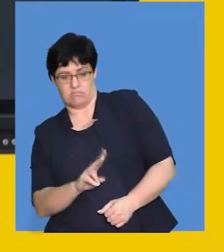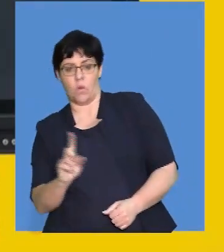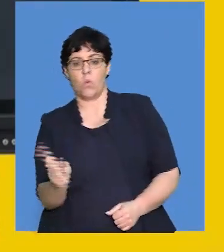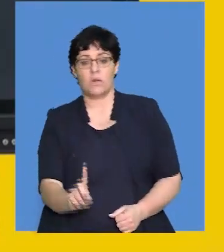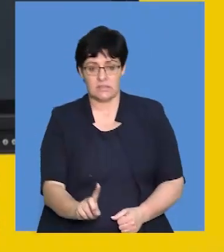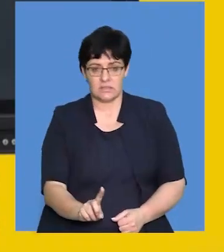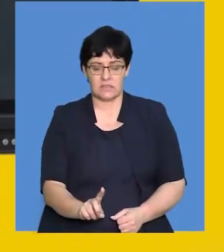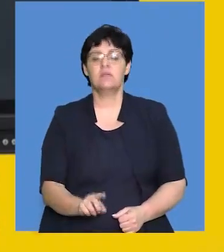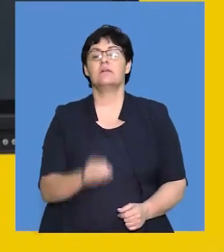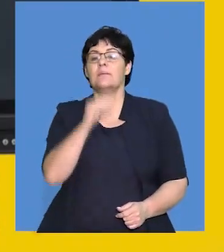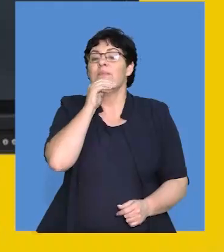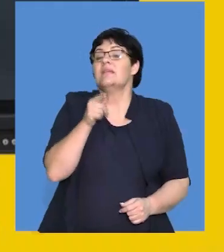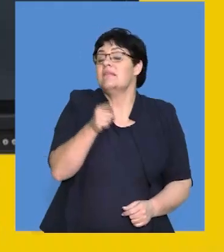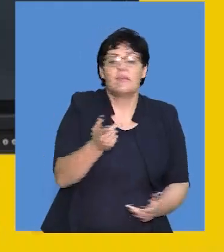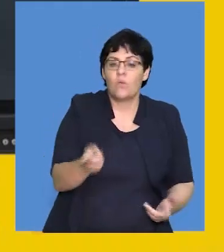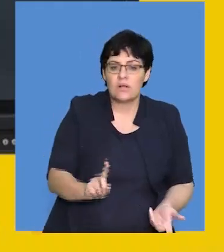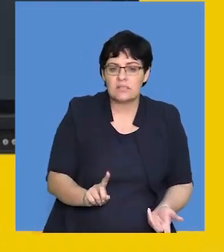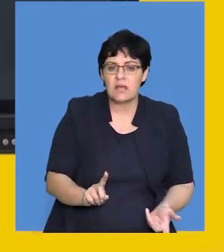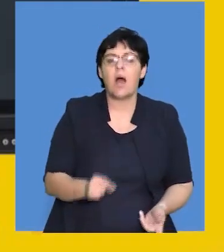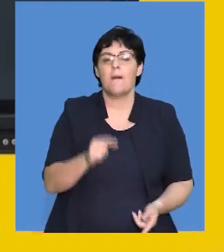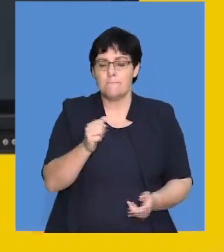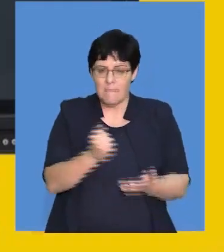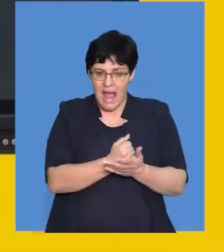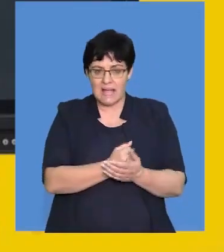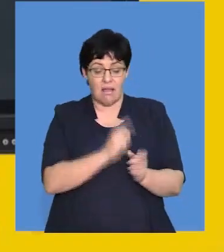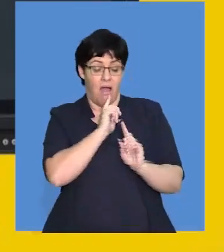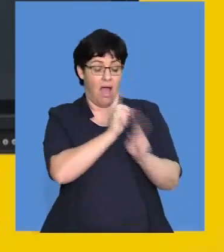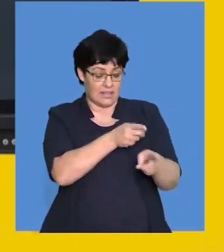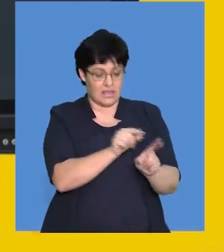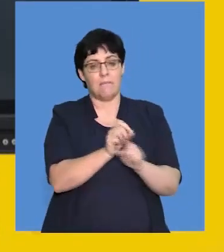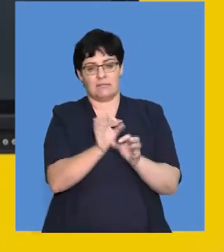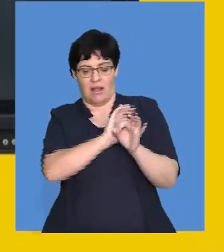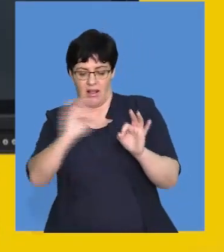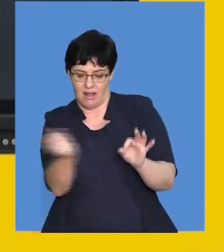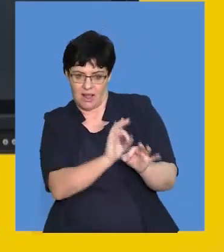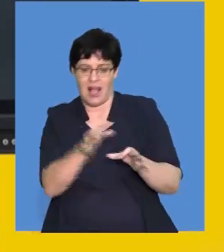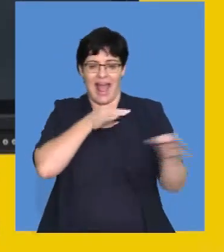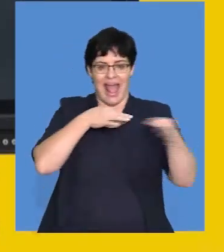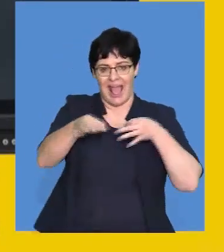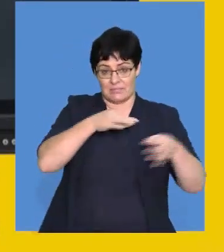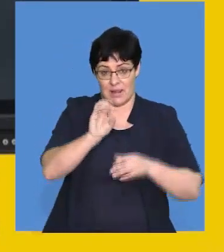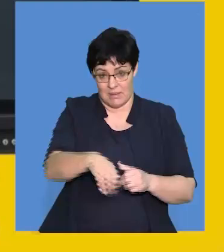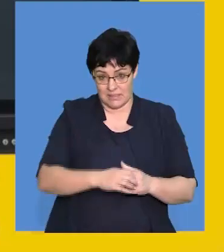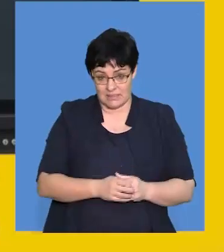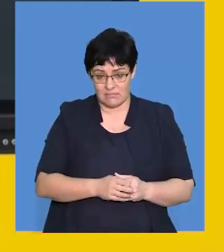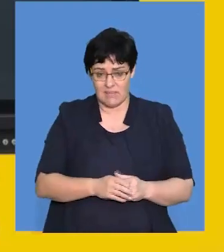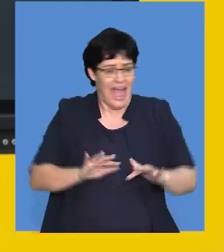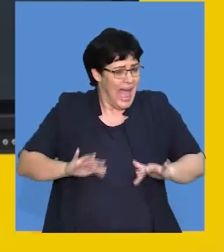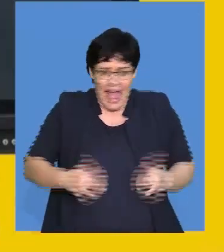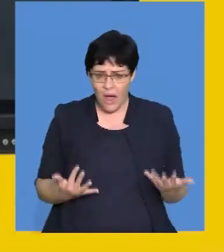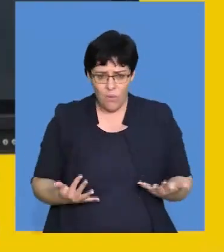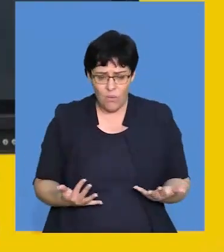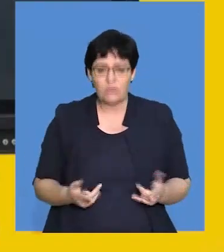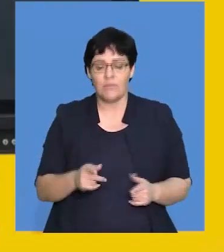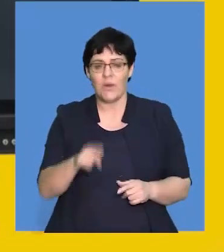view, this means that you need to give a substantiated response. And the only way you can do